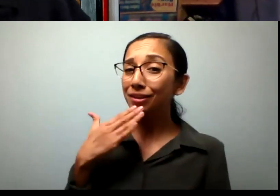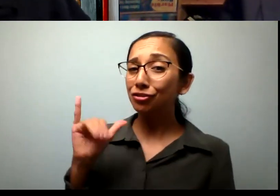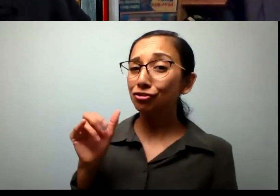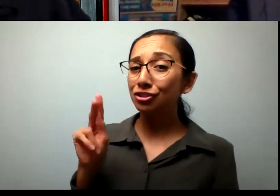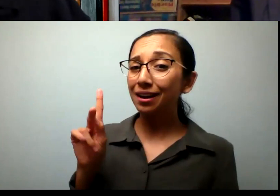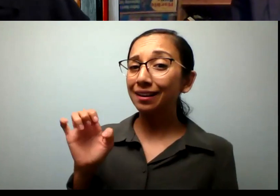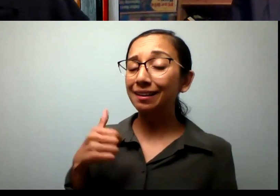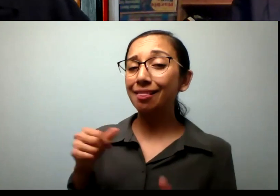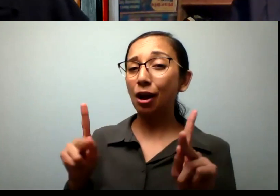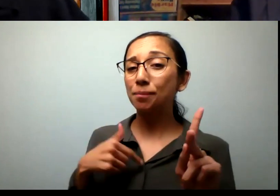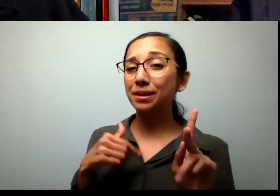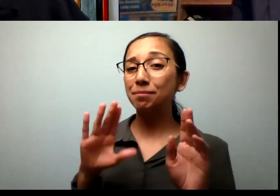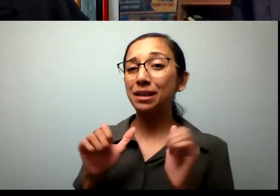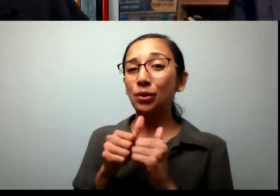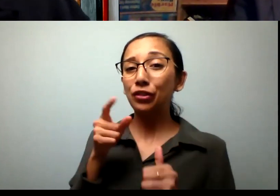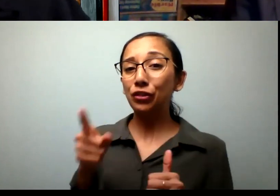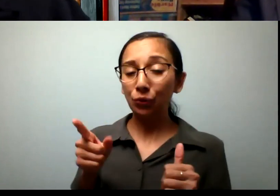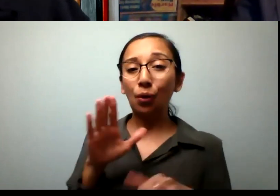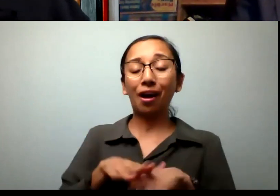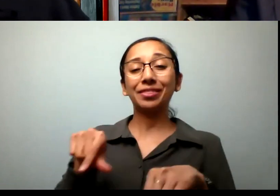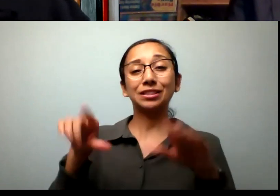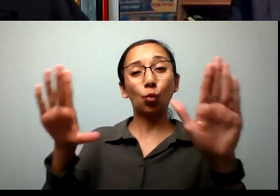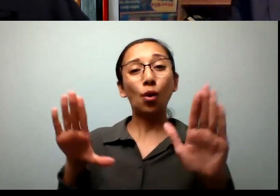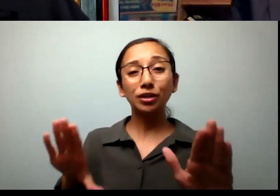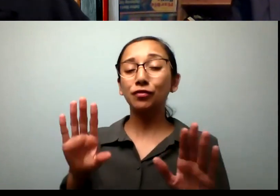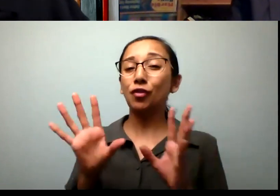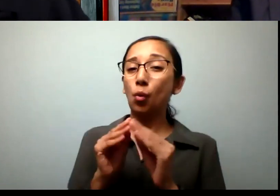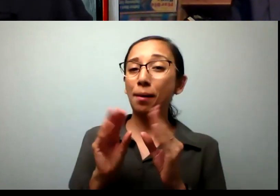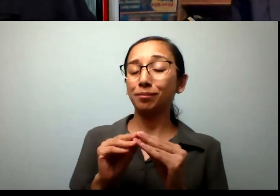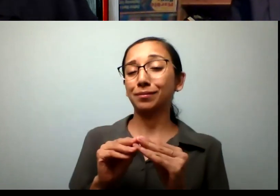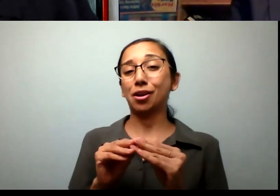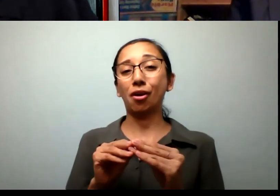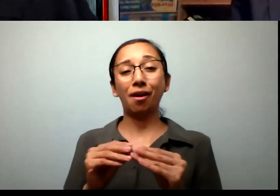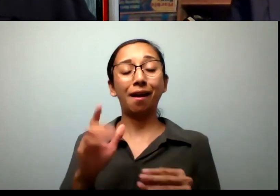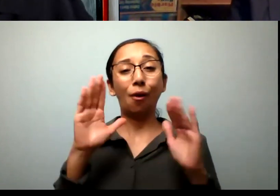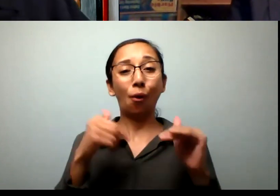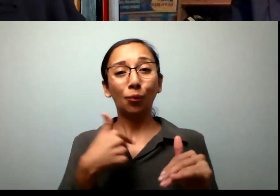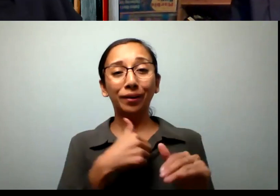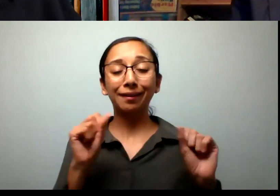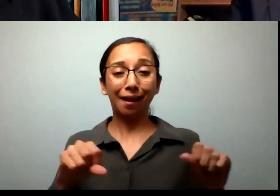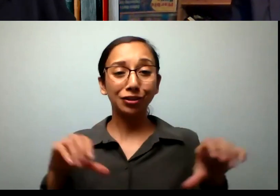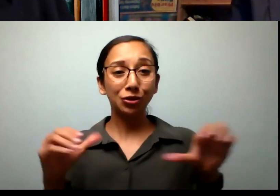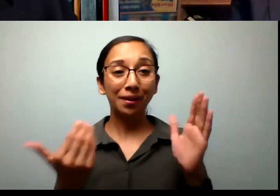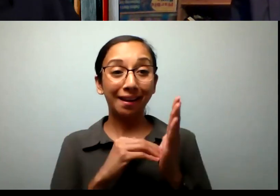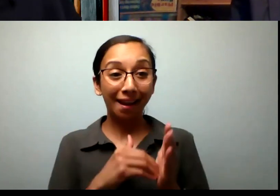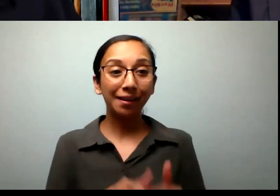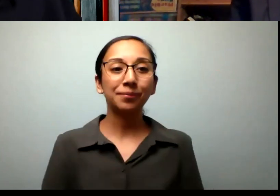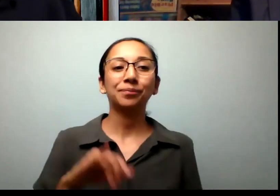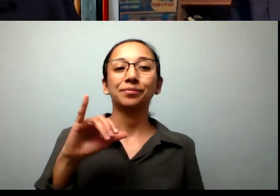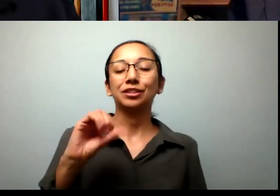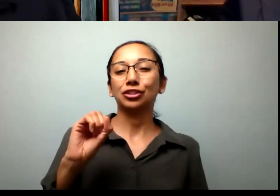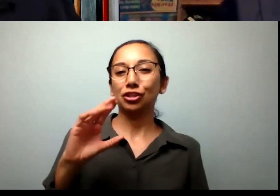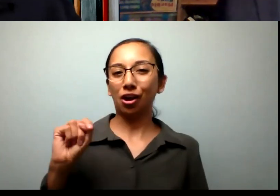be with you on this wonderful webinar. My goodness, I hope we can do it again. Okay, so let me thank again